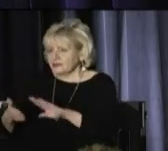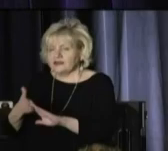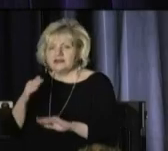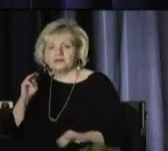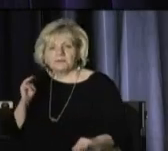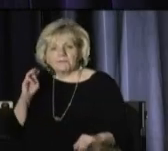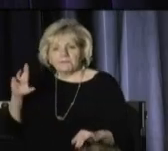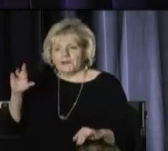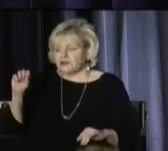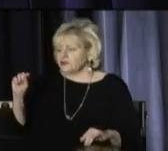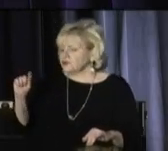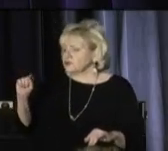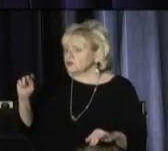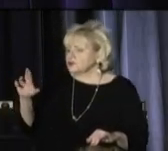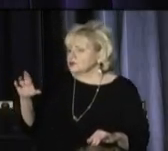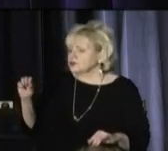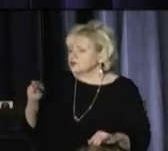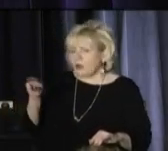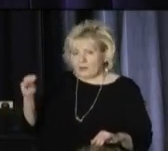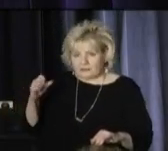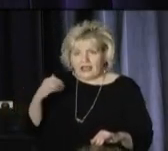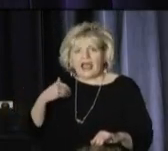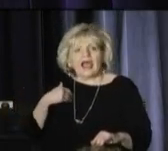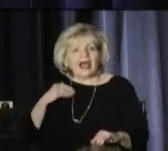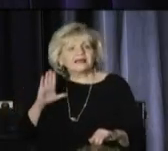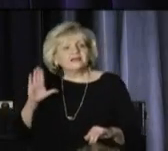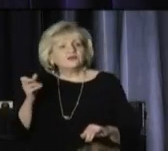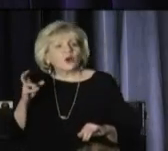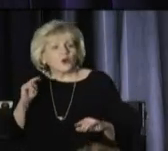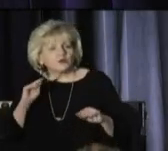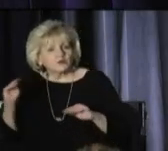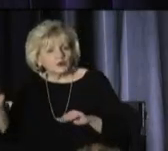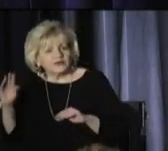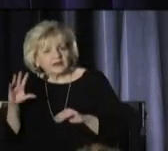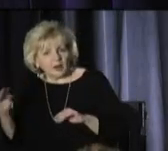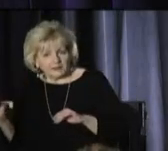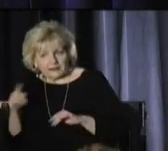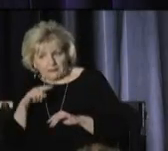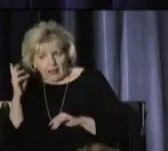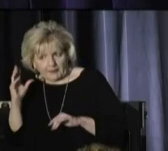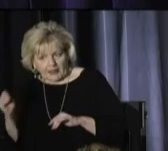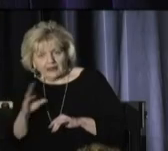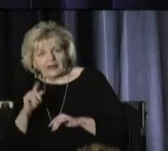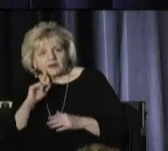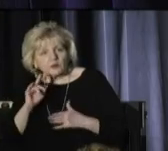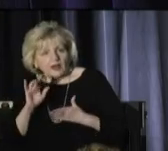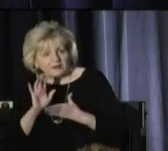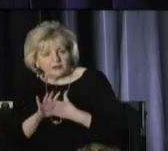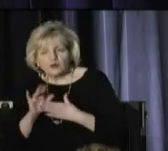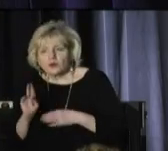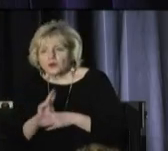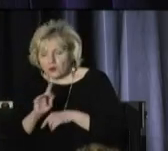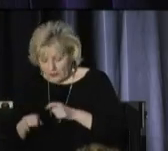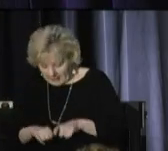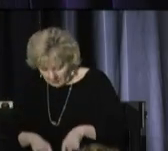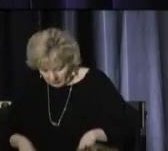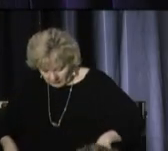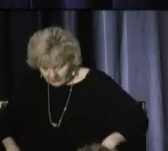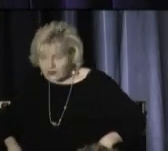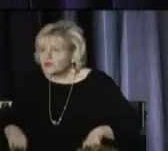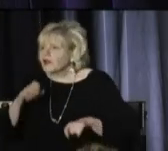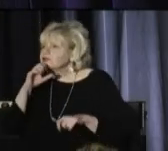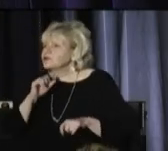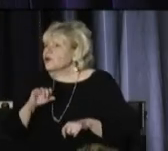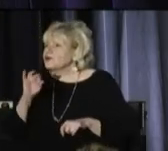was a stand-up black man who owned his own moving company, and that Mrs. Strums, who often wore an apron, was an old-fashioned